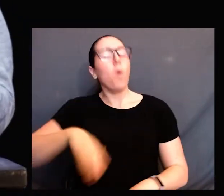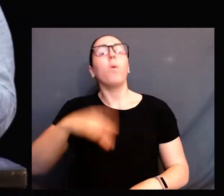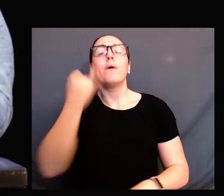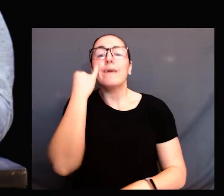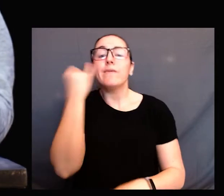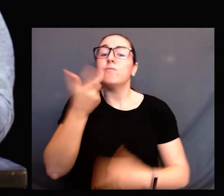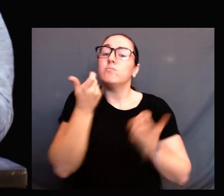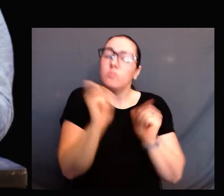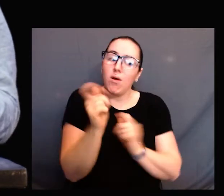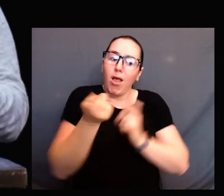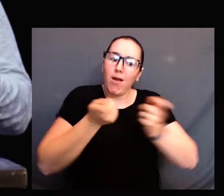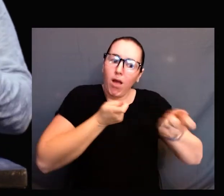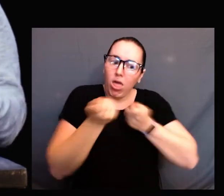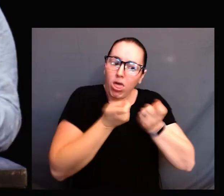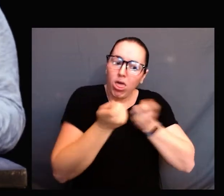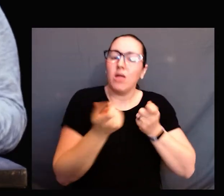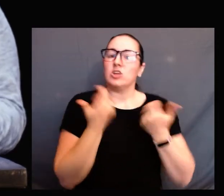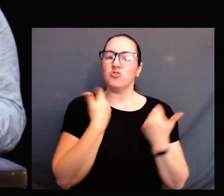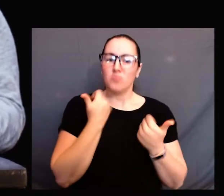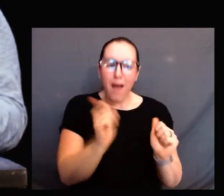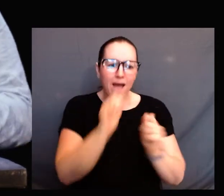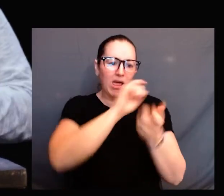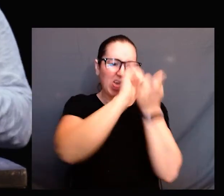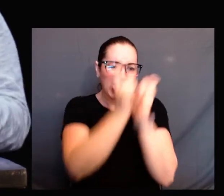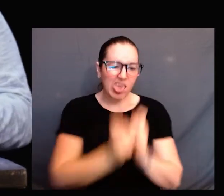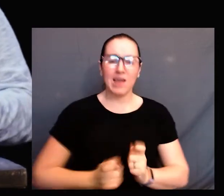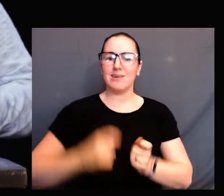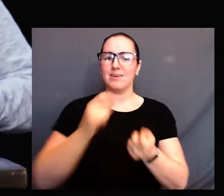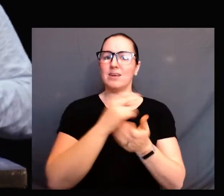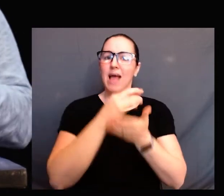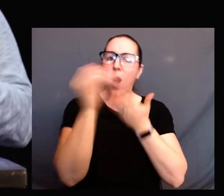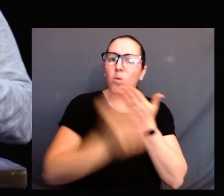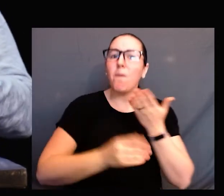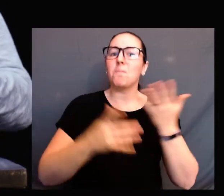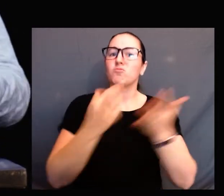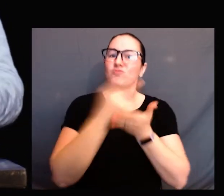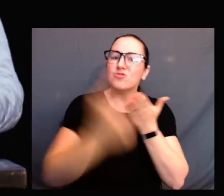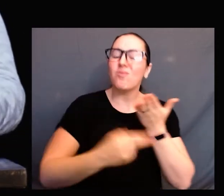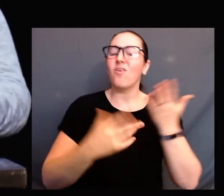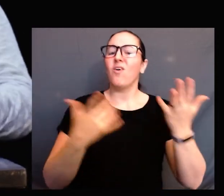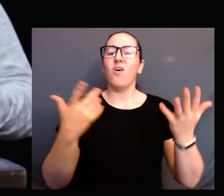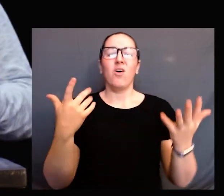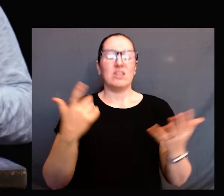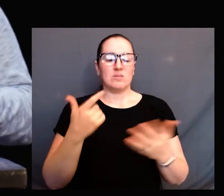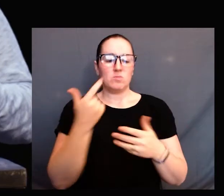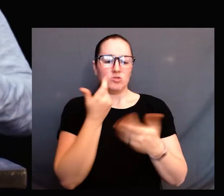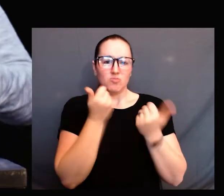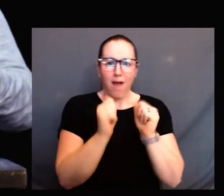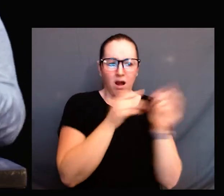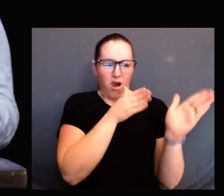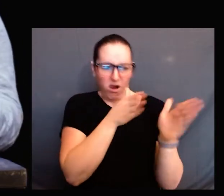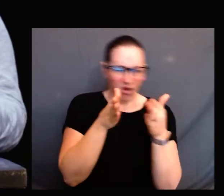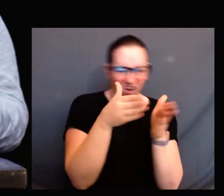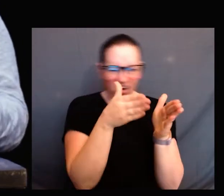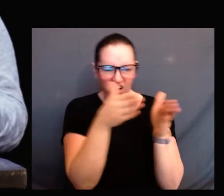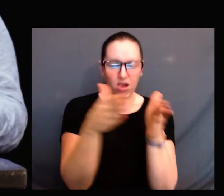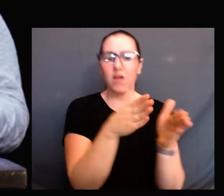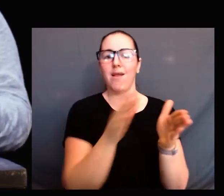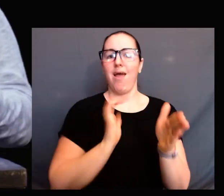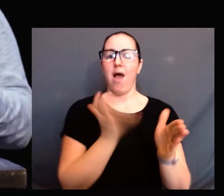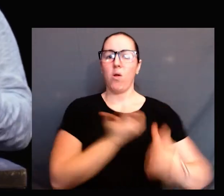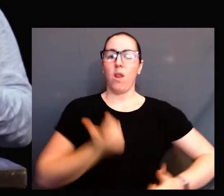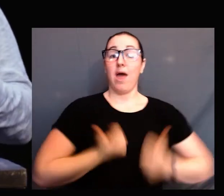live in control, where we try to manipulate outcomes, we try to move things in the direction all the time, the way that we want it to